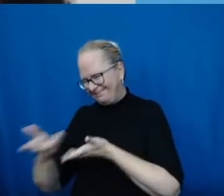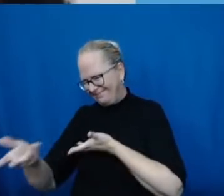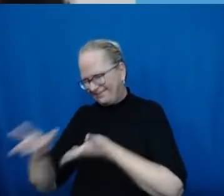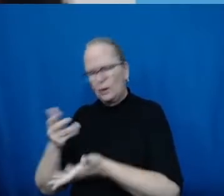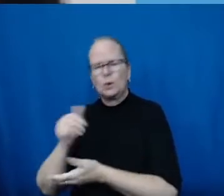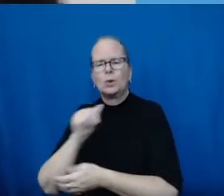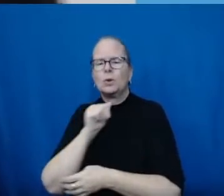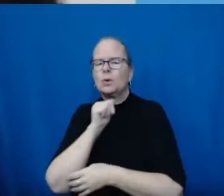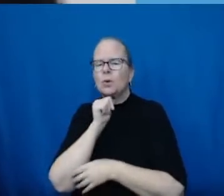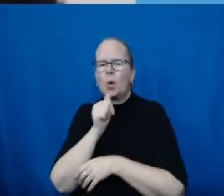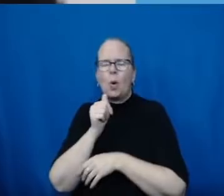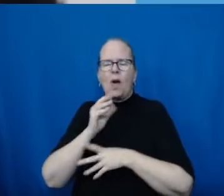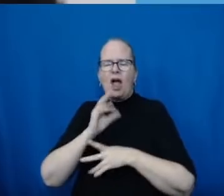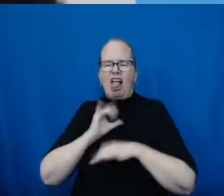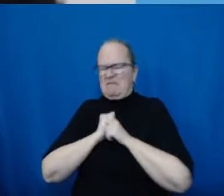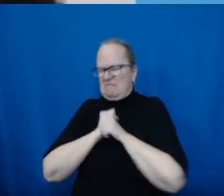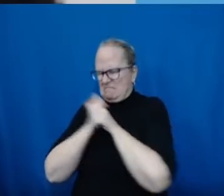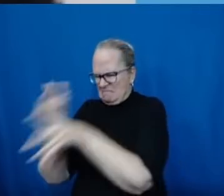know?